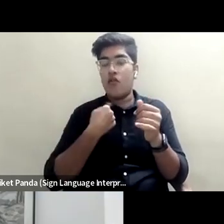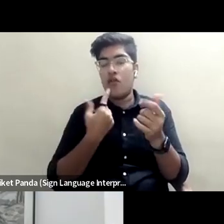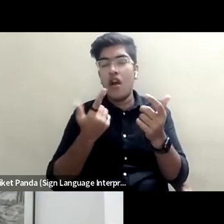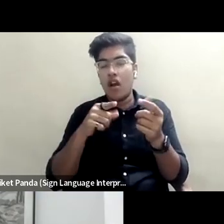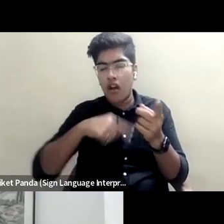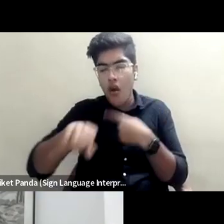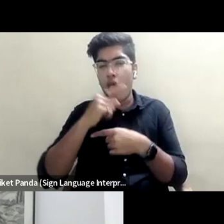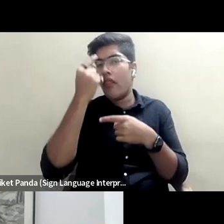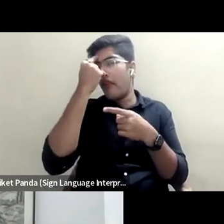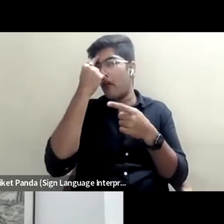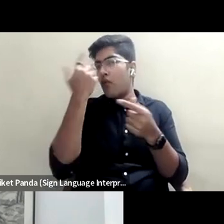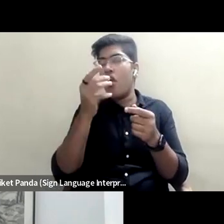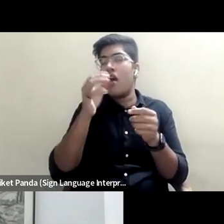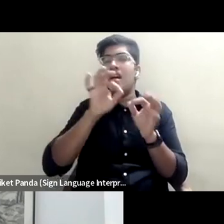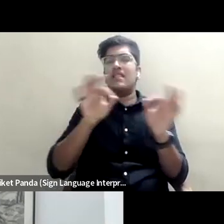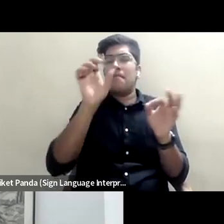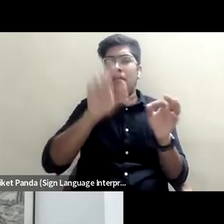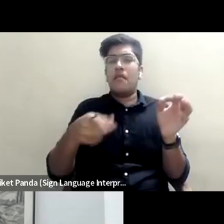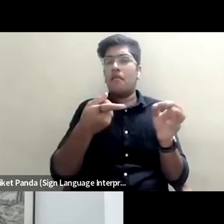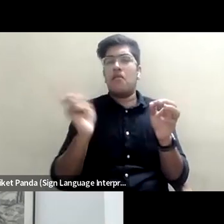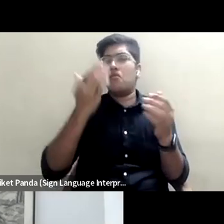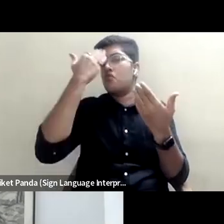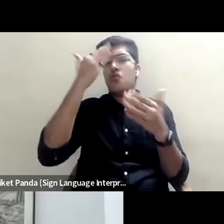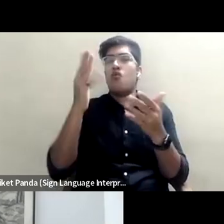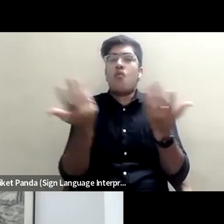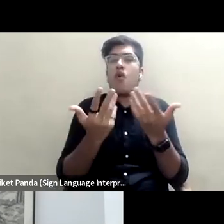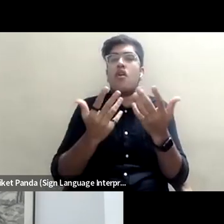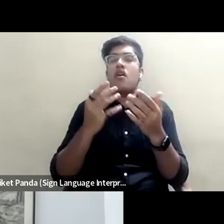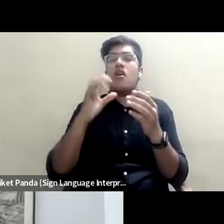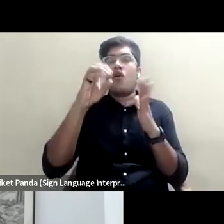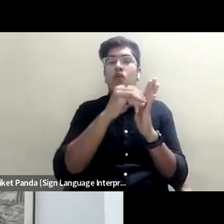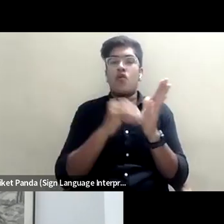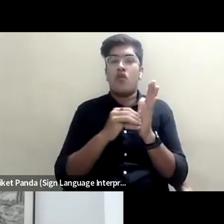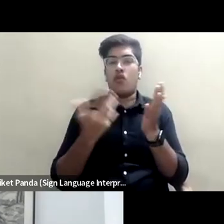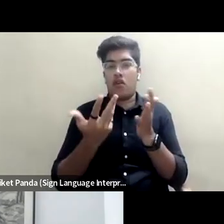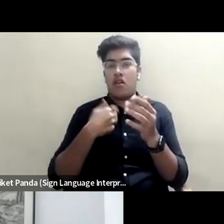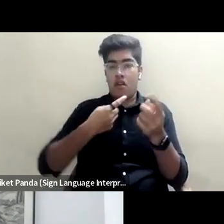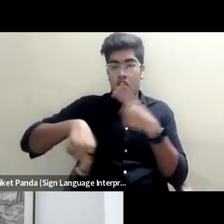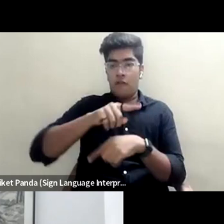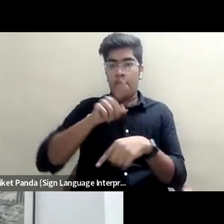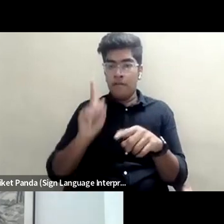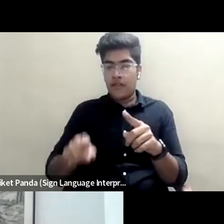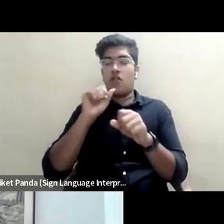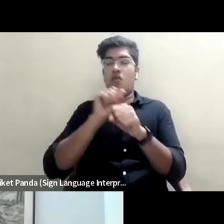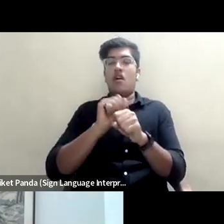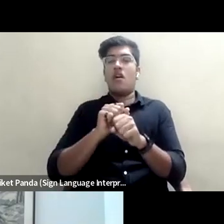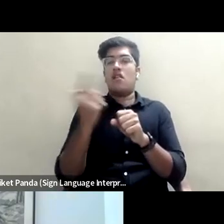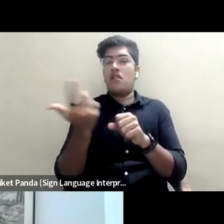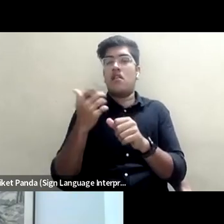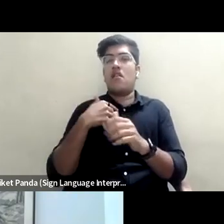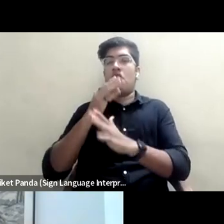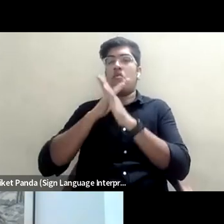understand what the Constitution really stands for. We have to stand as guardians of the Constitution. We also have